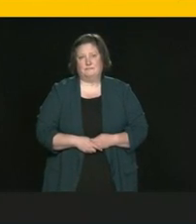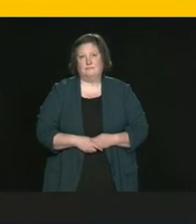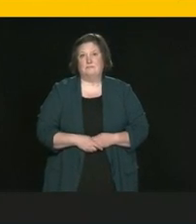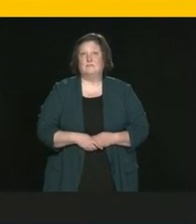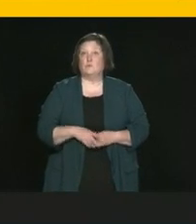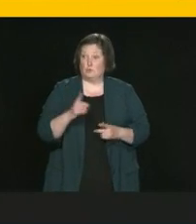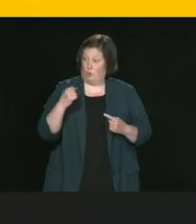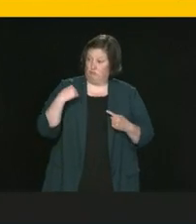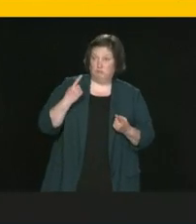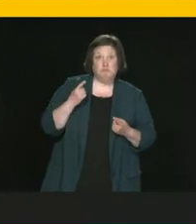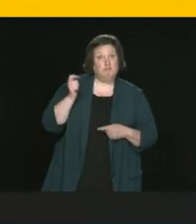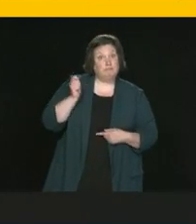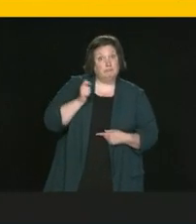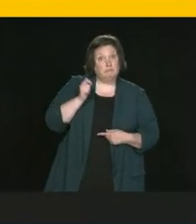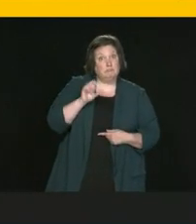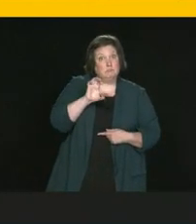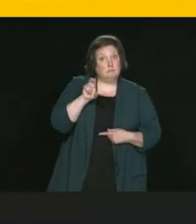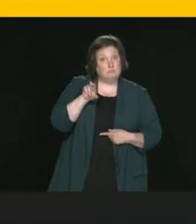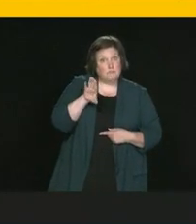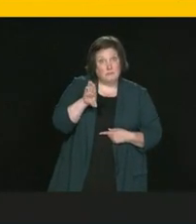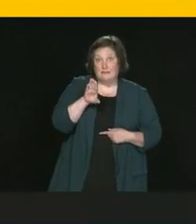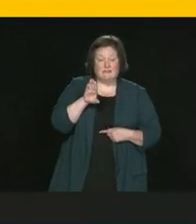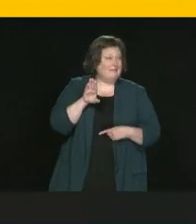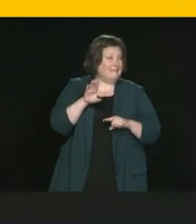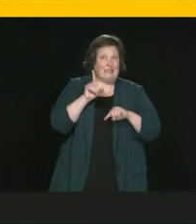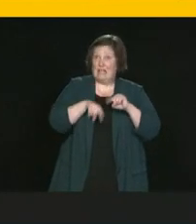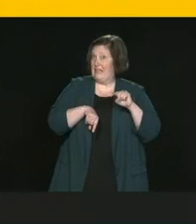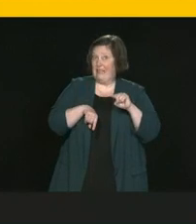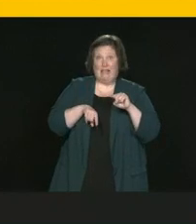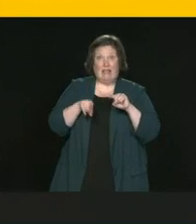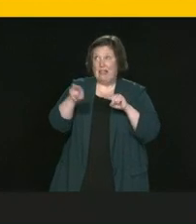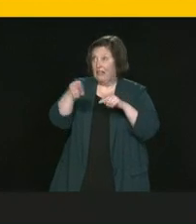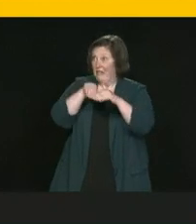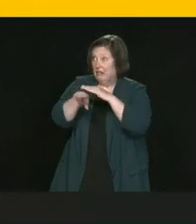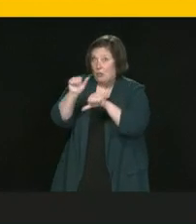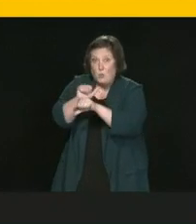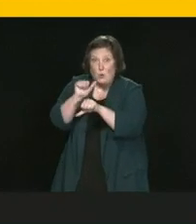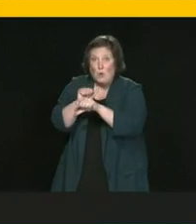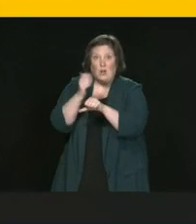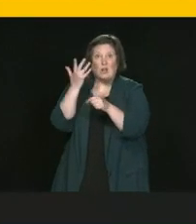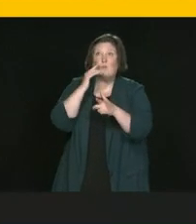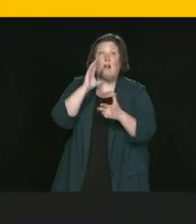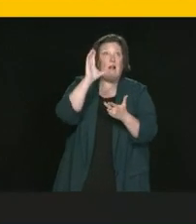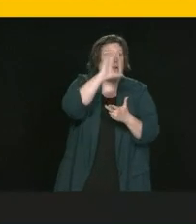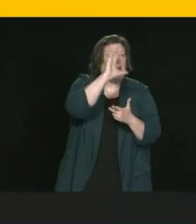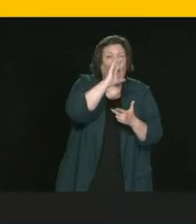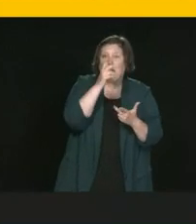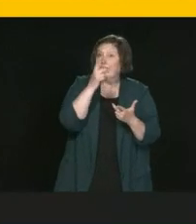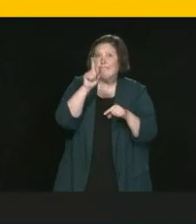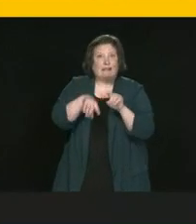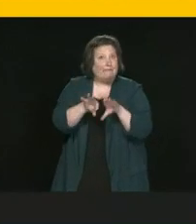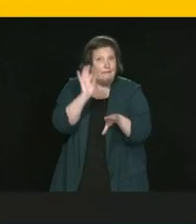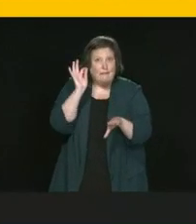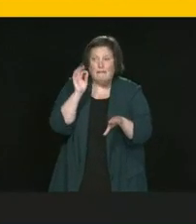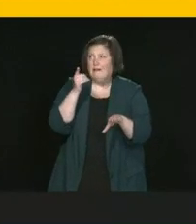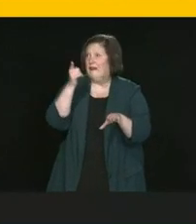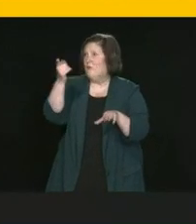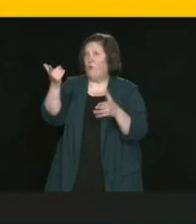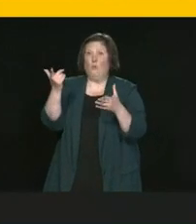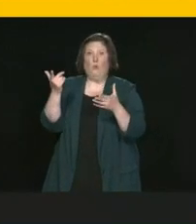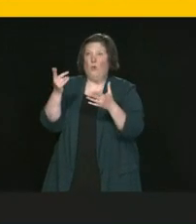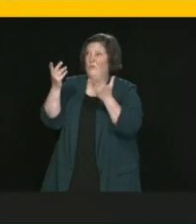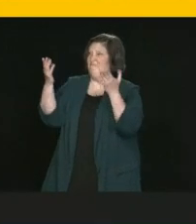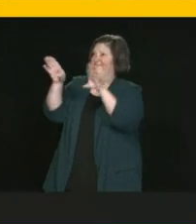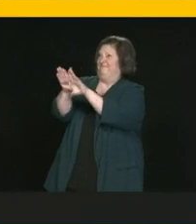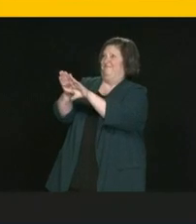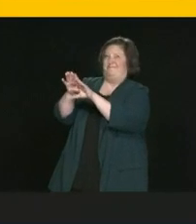you're receiving the CERB and you cannot return to work because you can't find any work or simply because it just isn't possible right now,